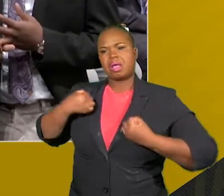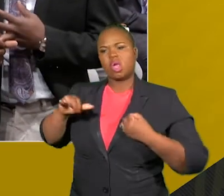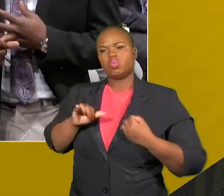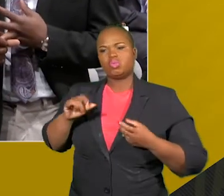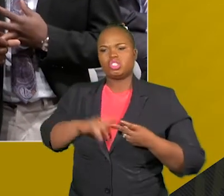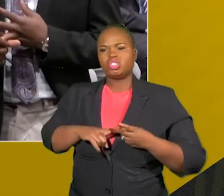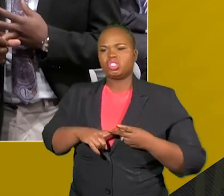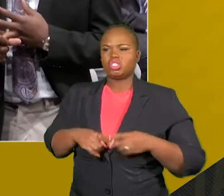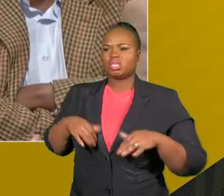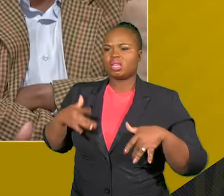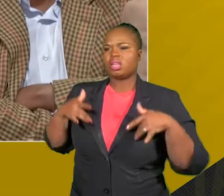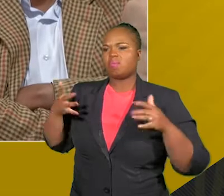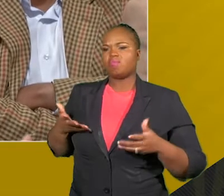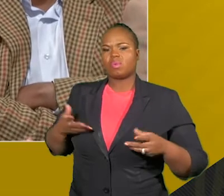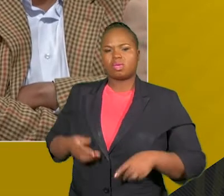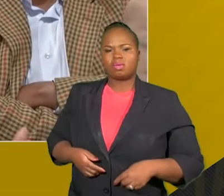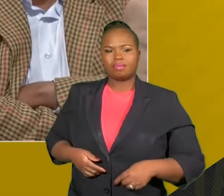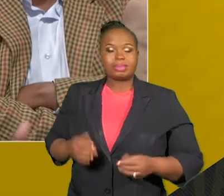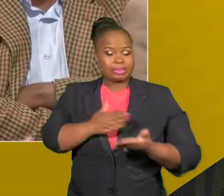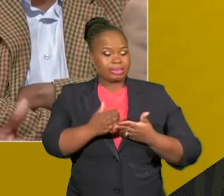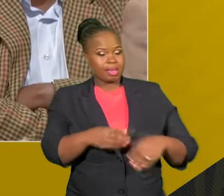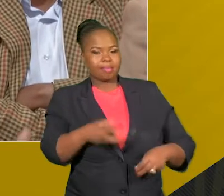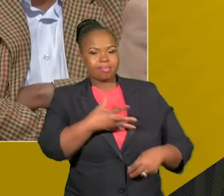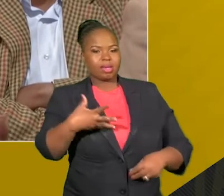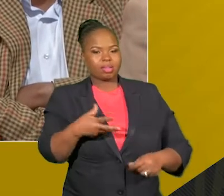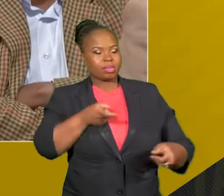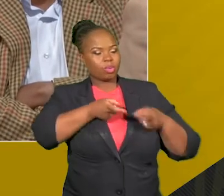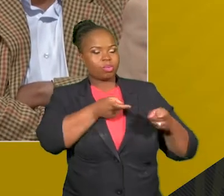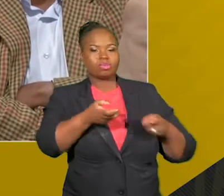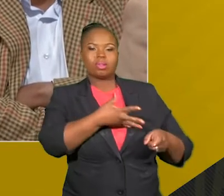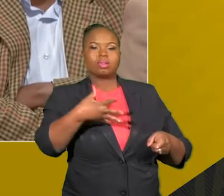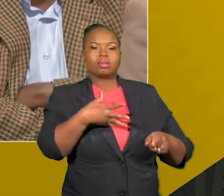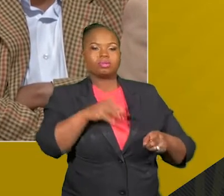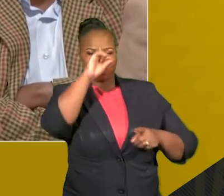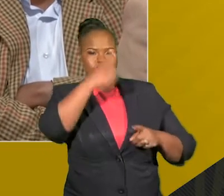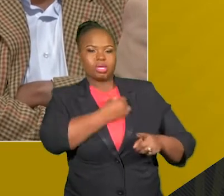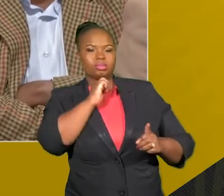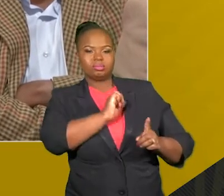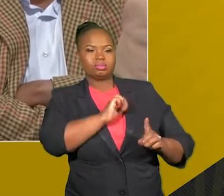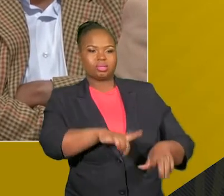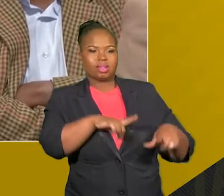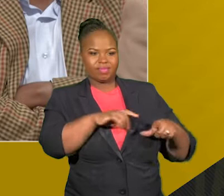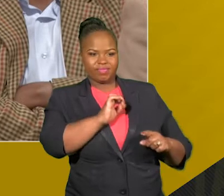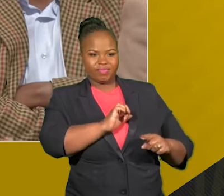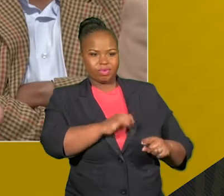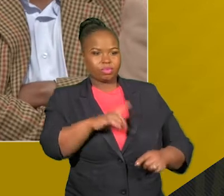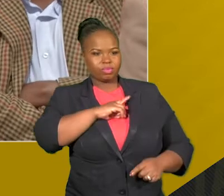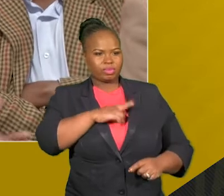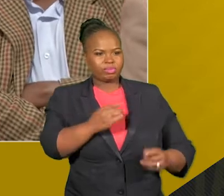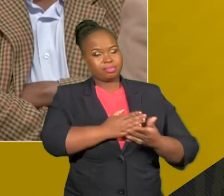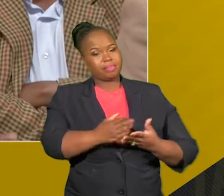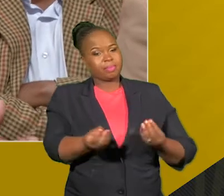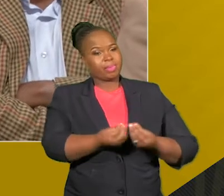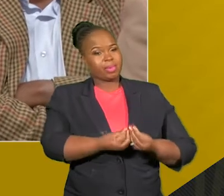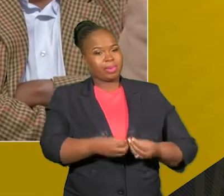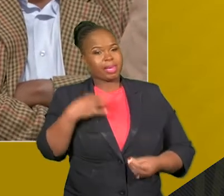pressure? The problem is some of the mothers are actually running their daughters' lives behind our backs. Let's be honest with that one. Some of the things that the